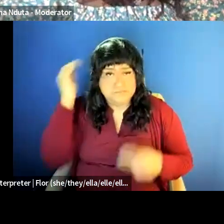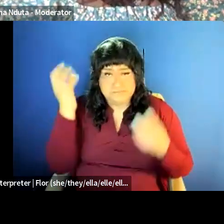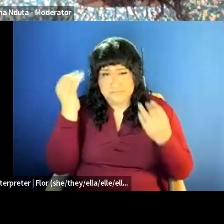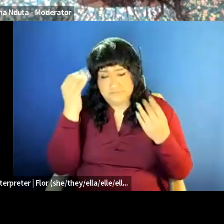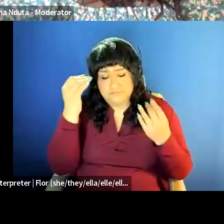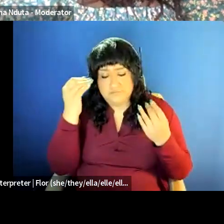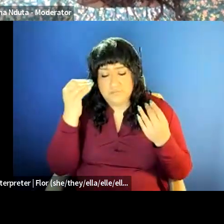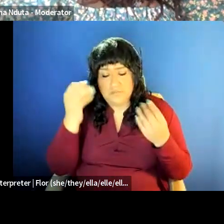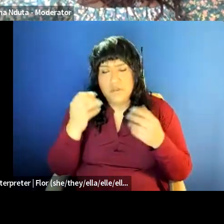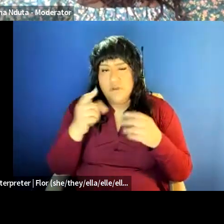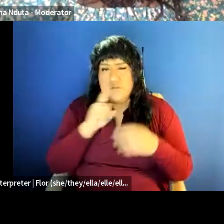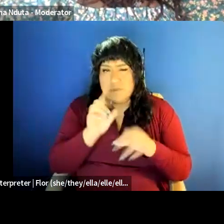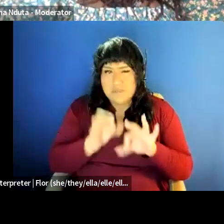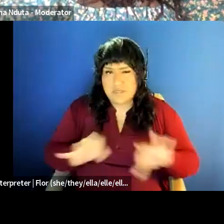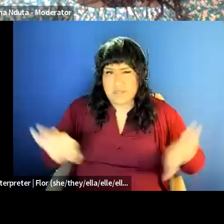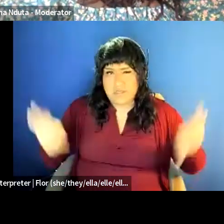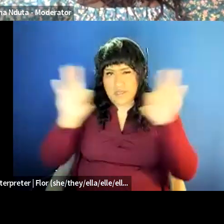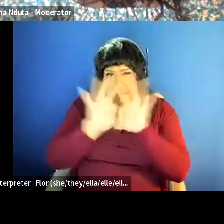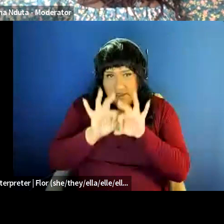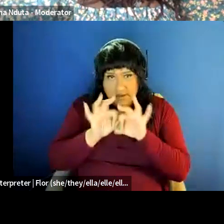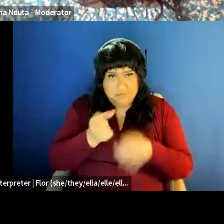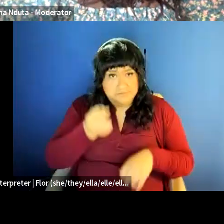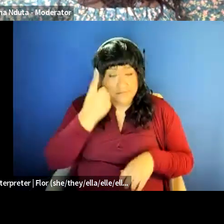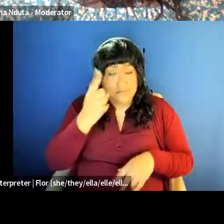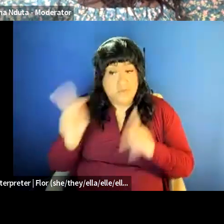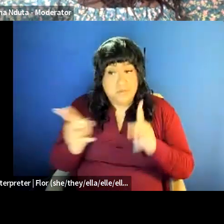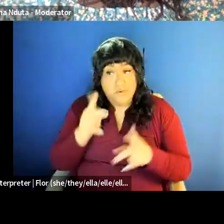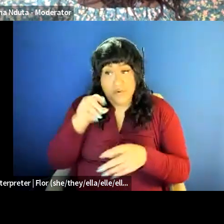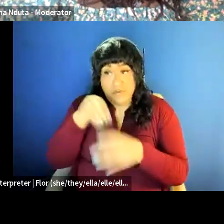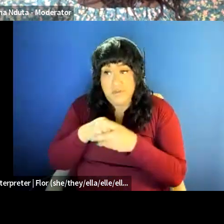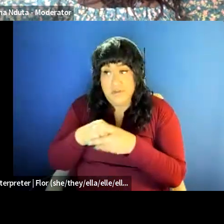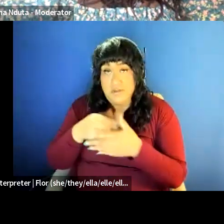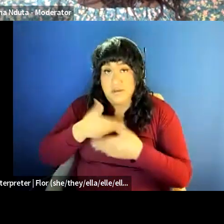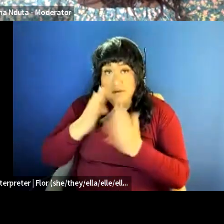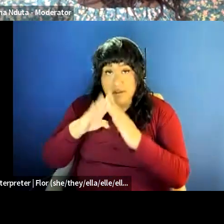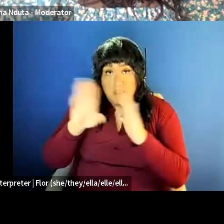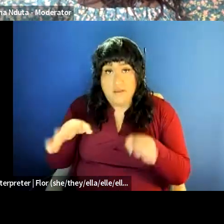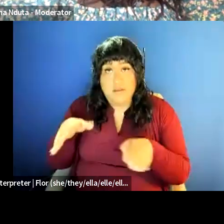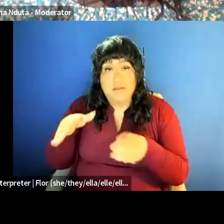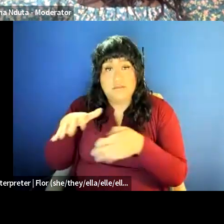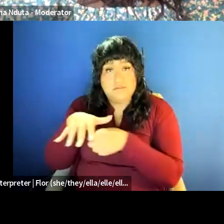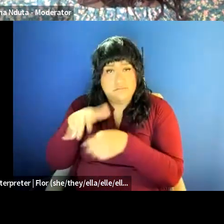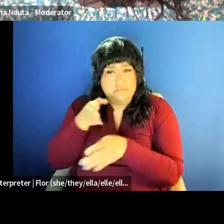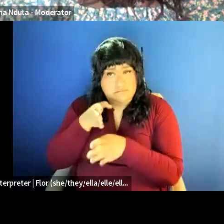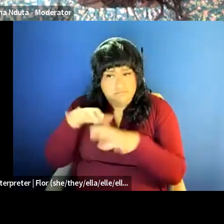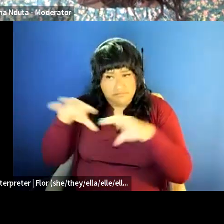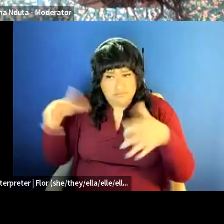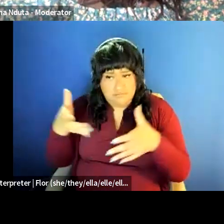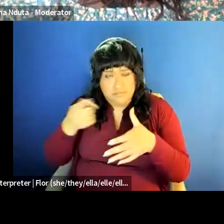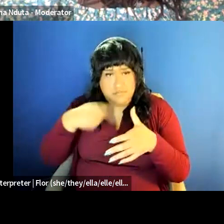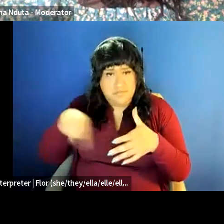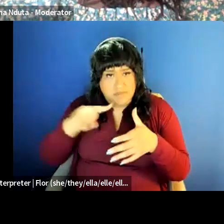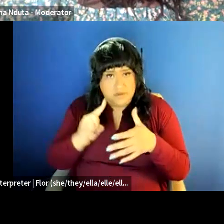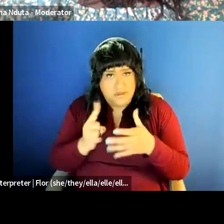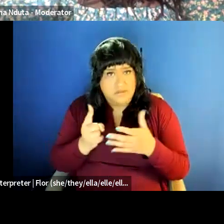the folks, our unhoused neighbors, are at the intersections on this one and